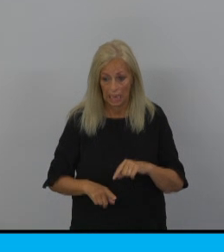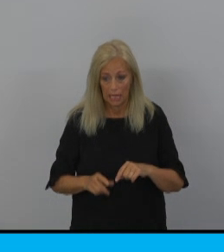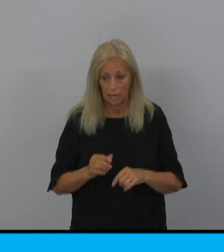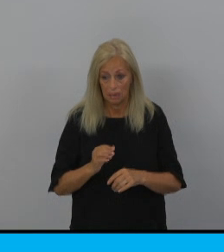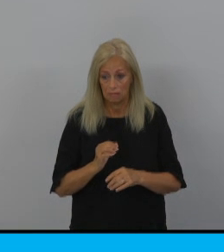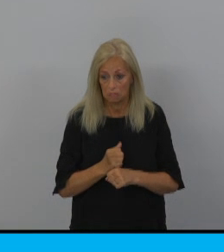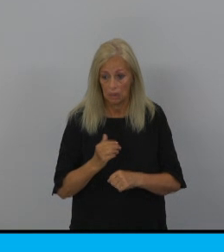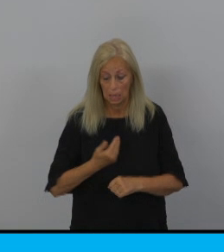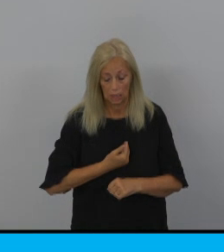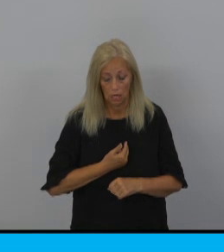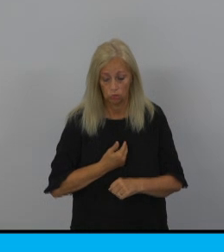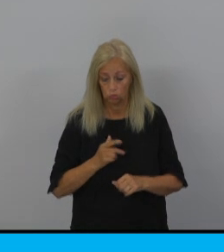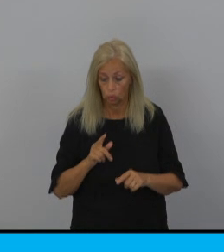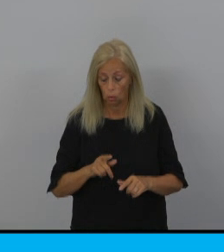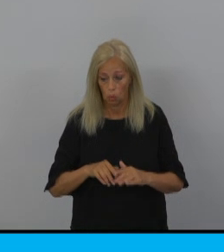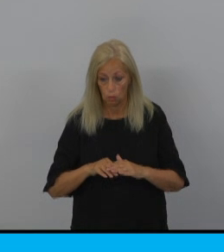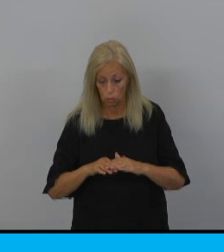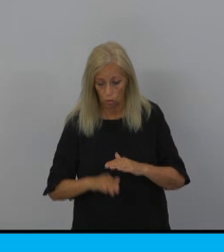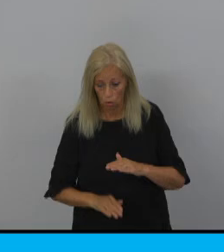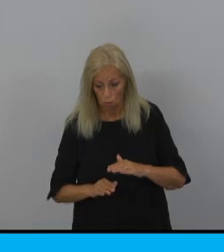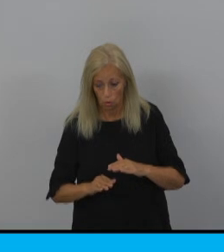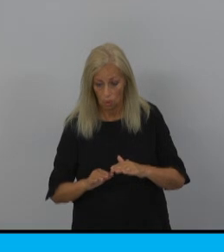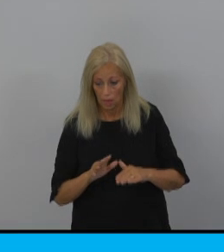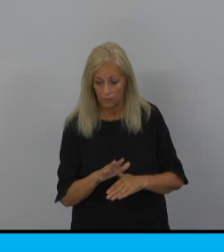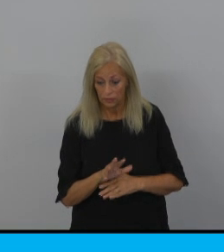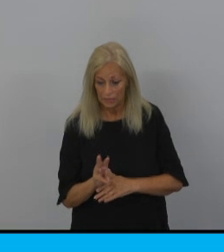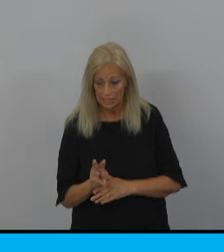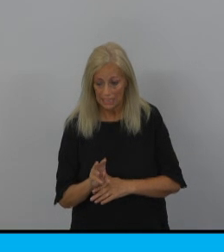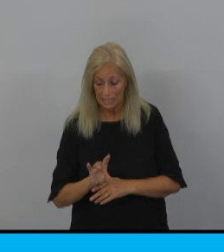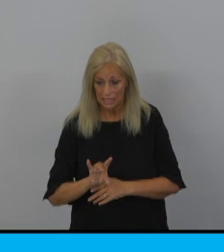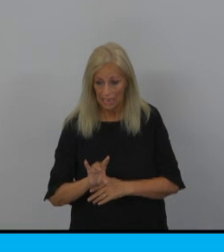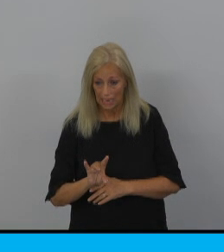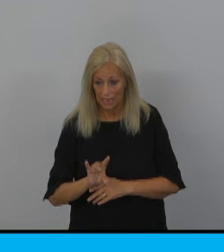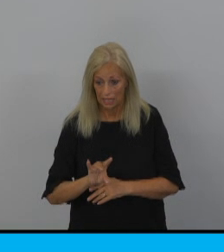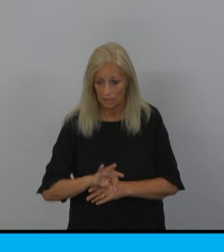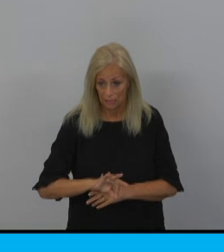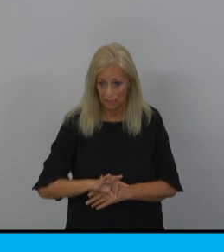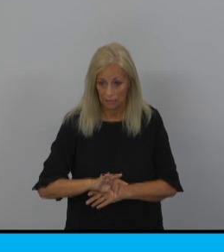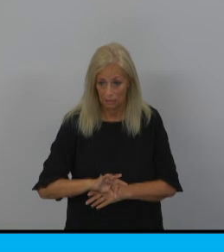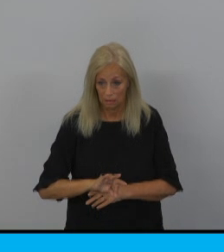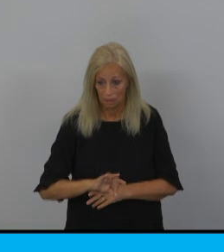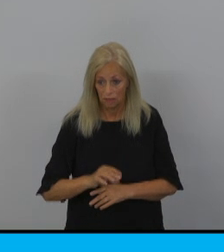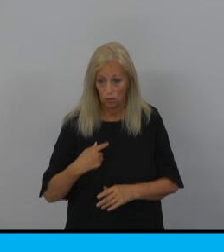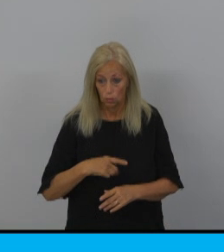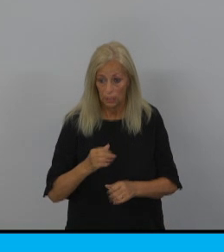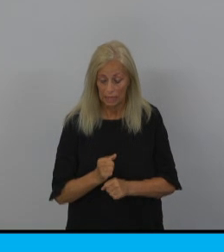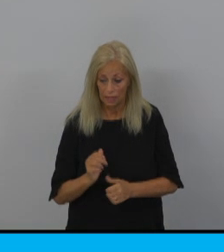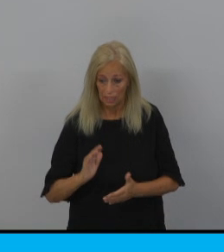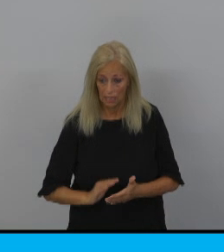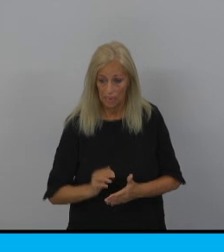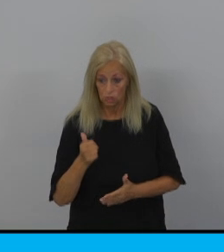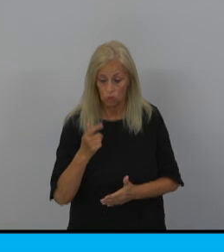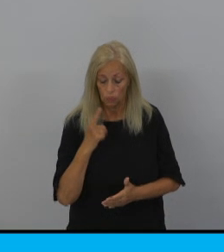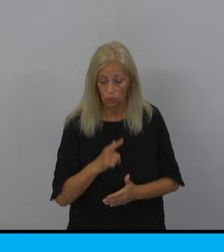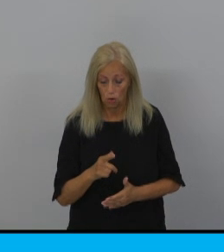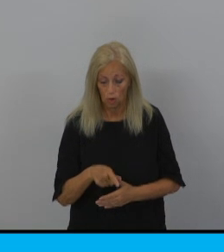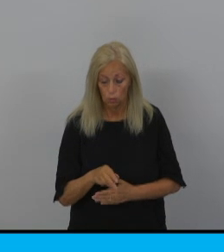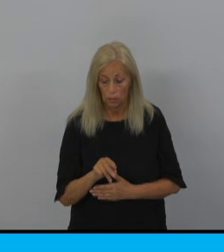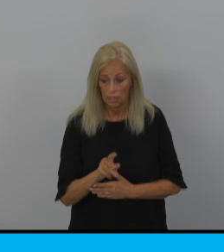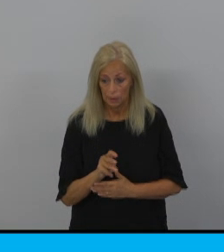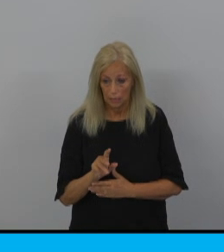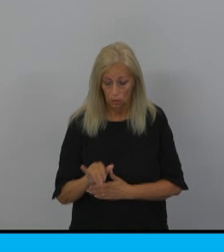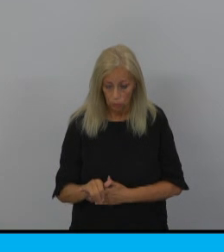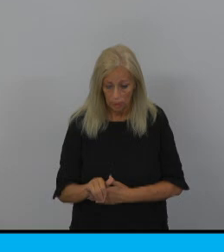go below this amount, which is the 56.89. So we get the lesser of our local preliminary